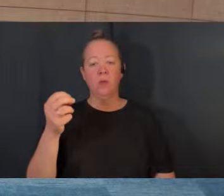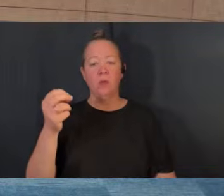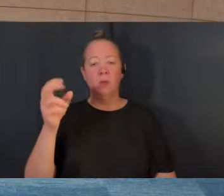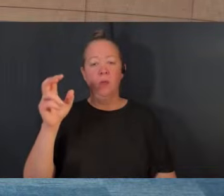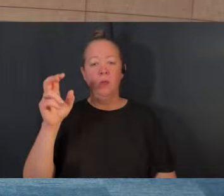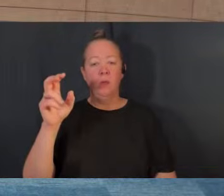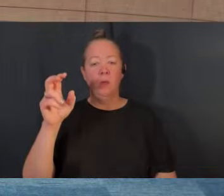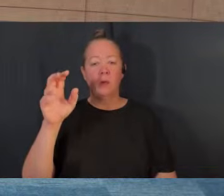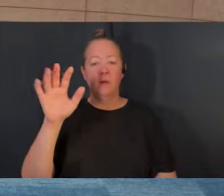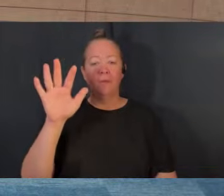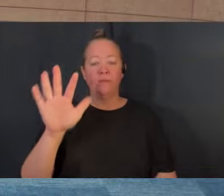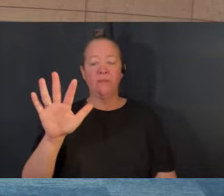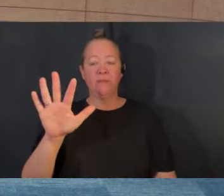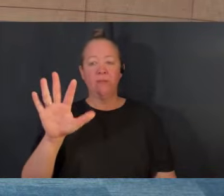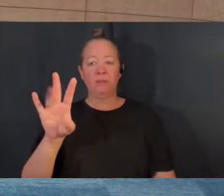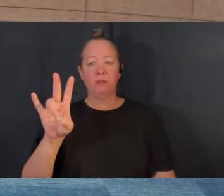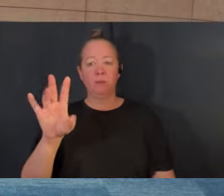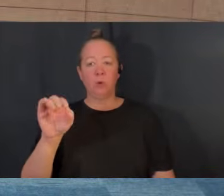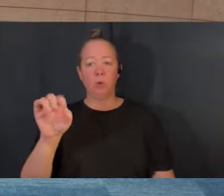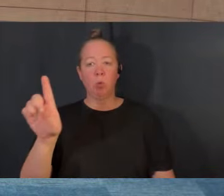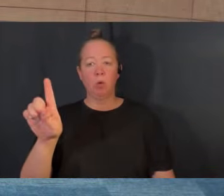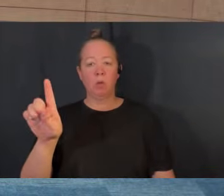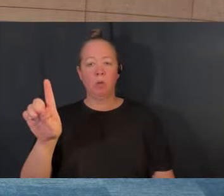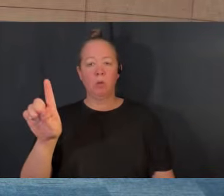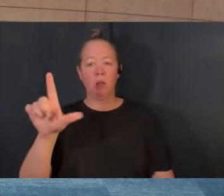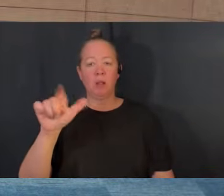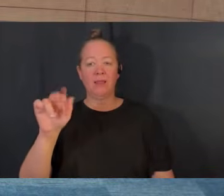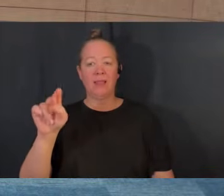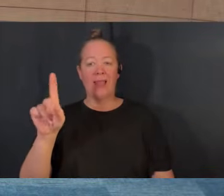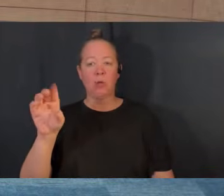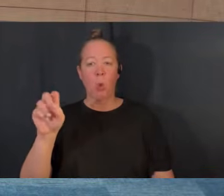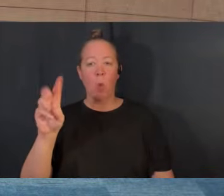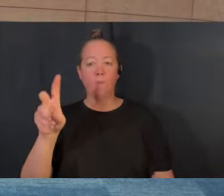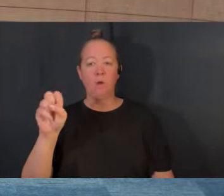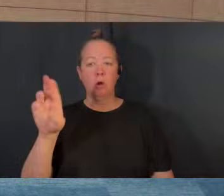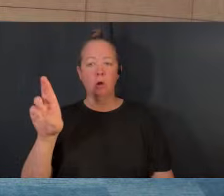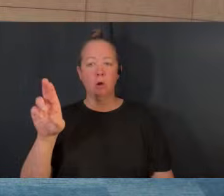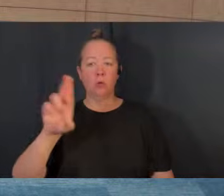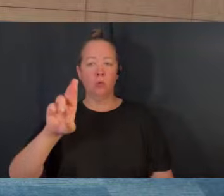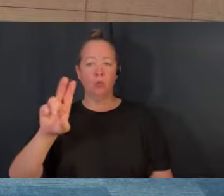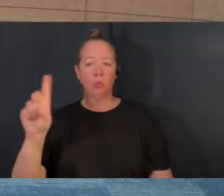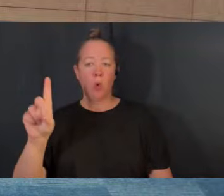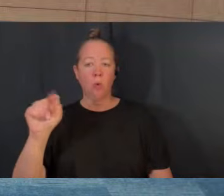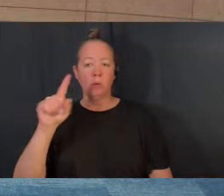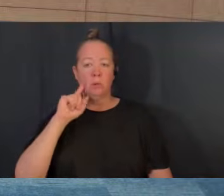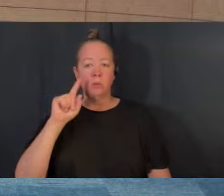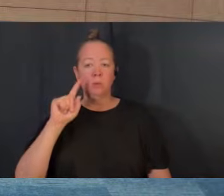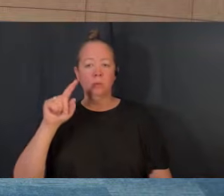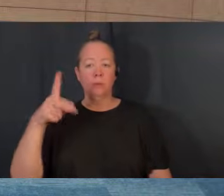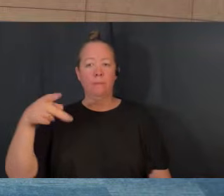Mr. Wade or Mr. Galloway, would you like to provide any framing on this item?